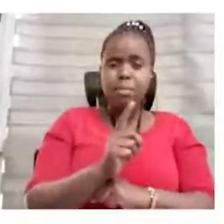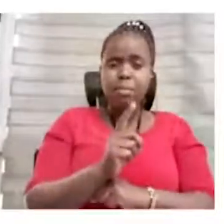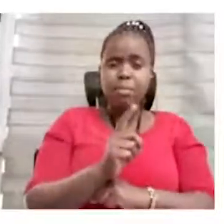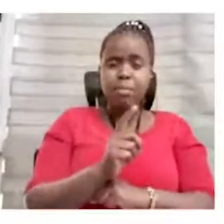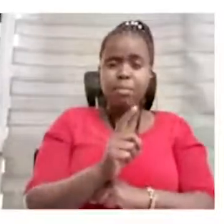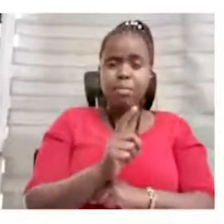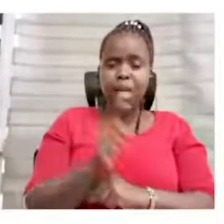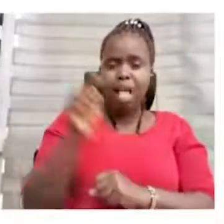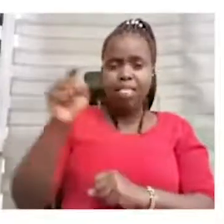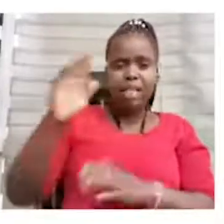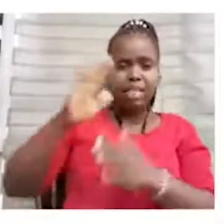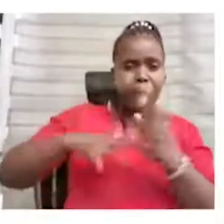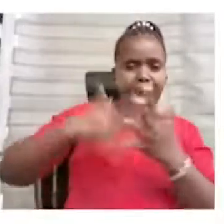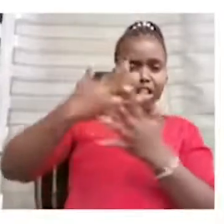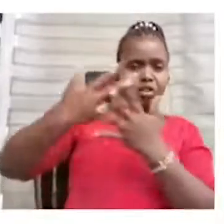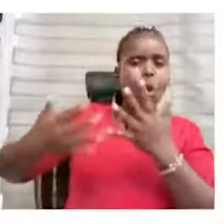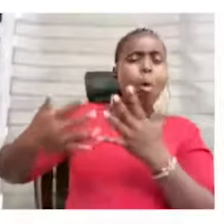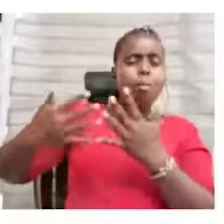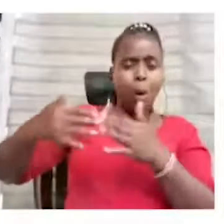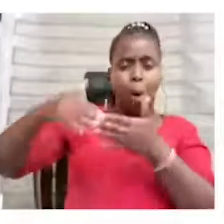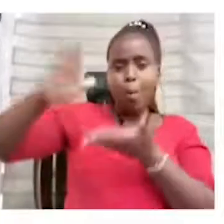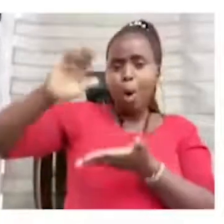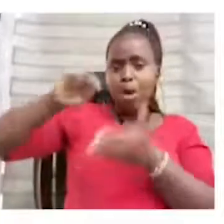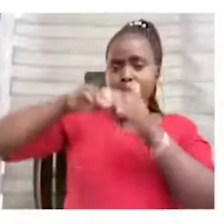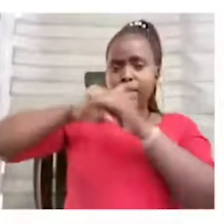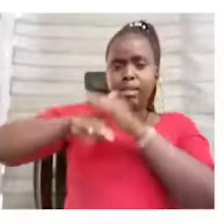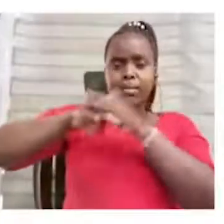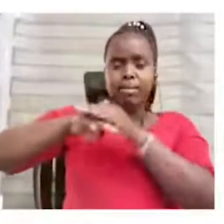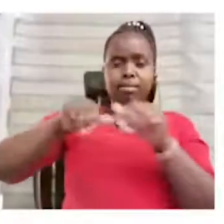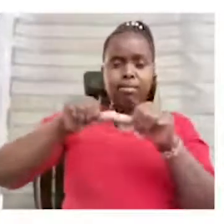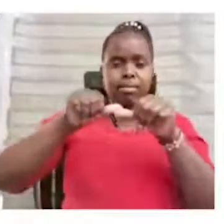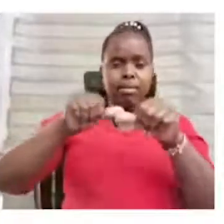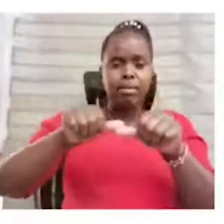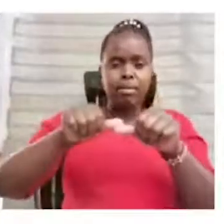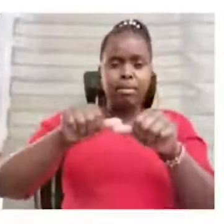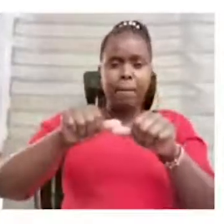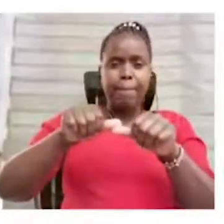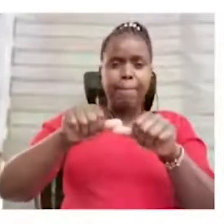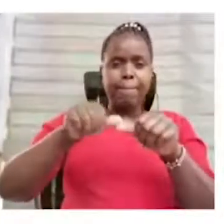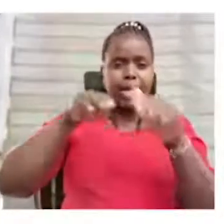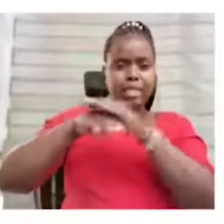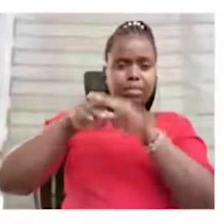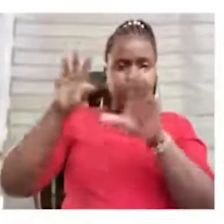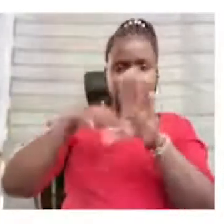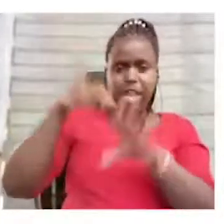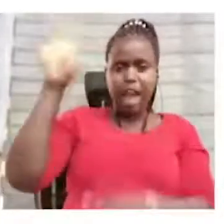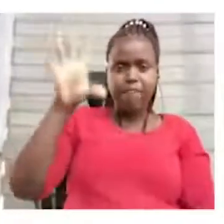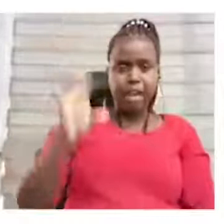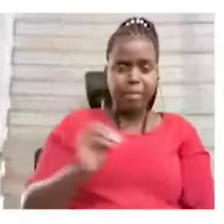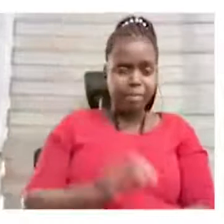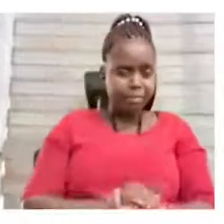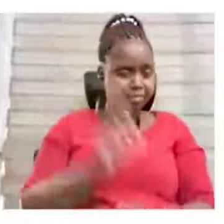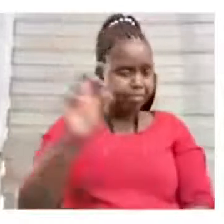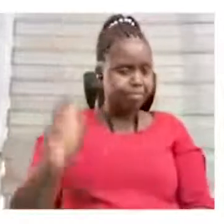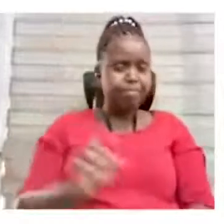platform is more accessible and continues to be more accessible across Africa? Great question.